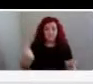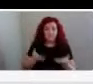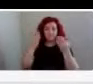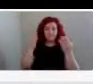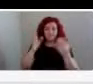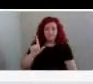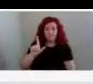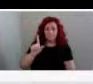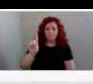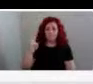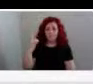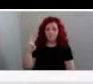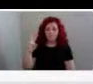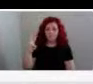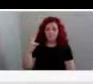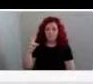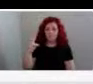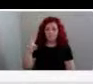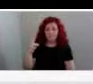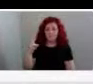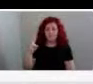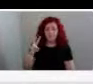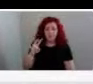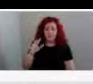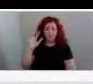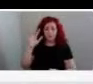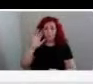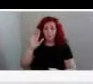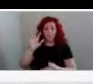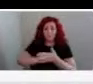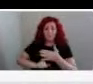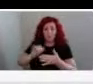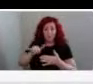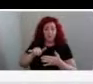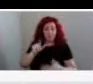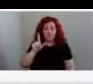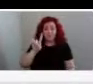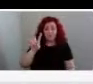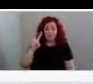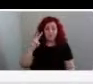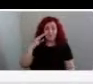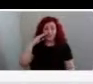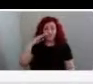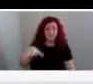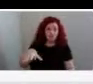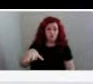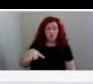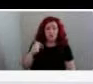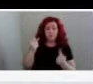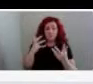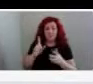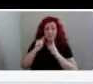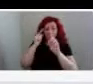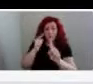17 would take that away ld 17 disregards many of the goals of the arizona constitution